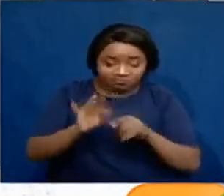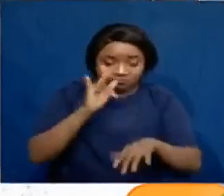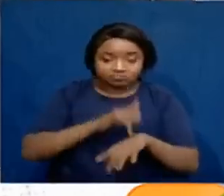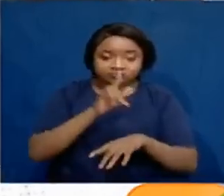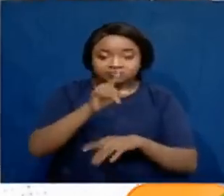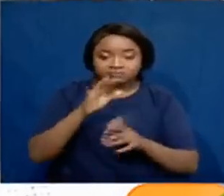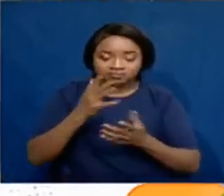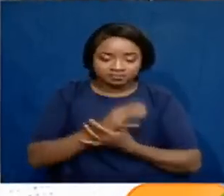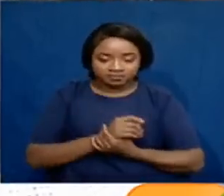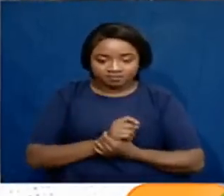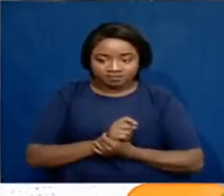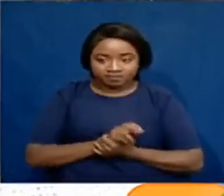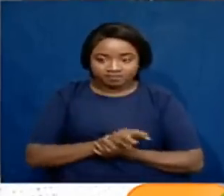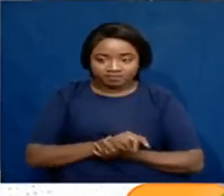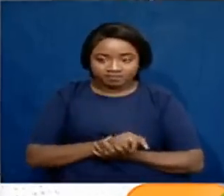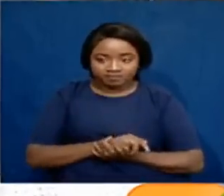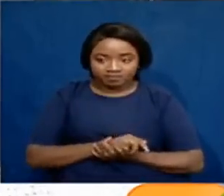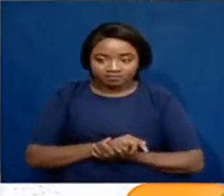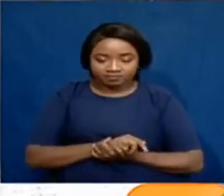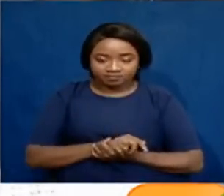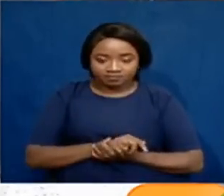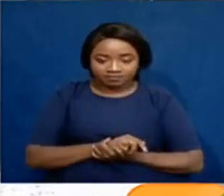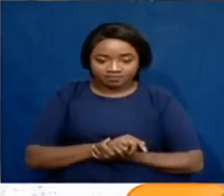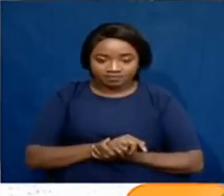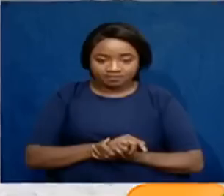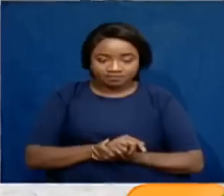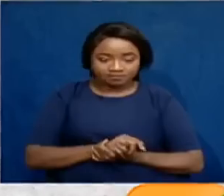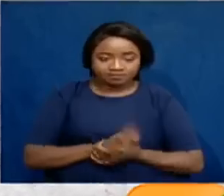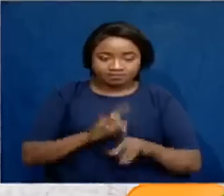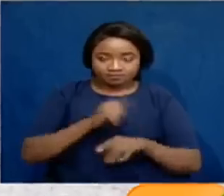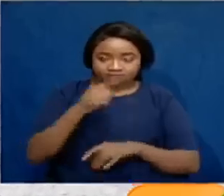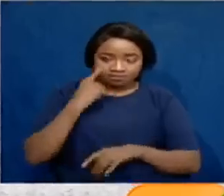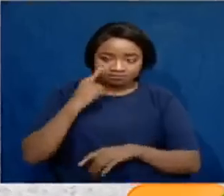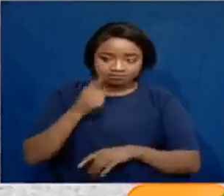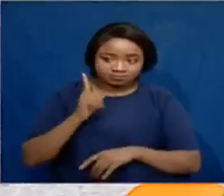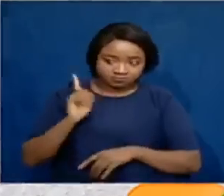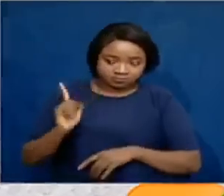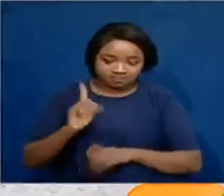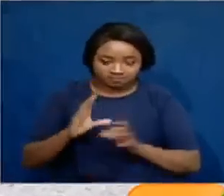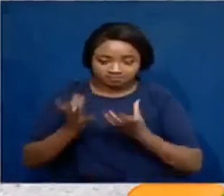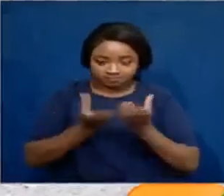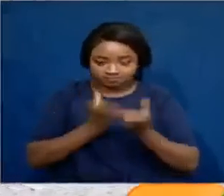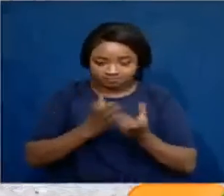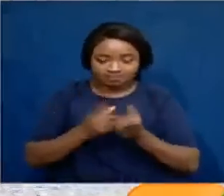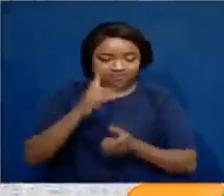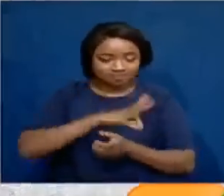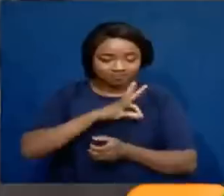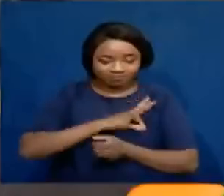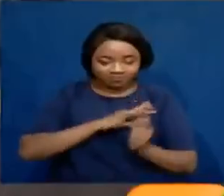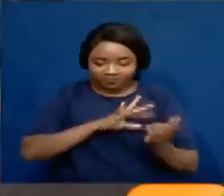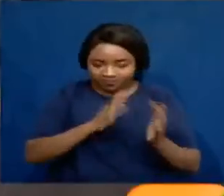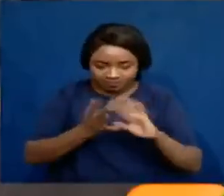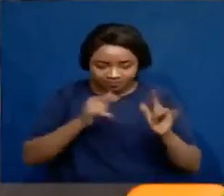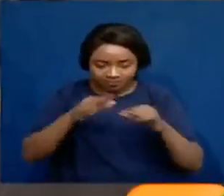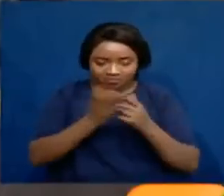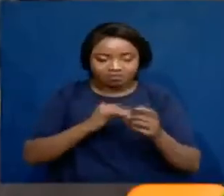operations? So when you look at a startup just like BasiGo, the proving profitability in the business is important.